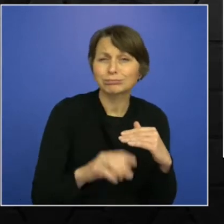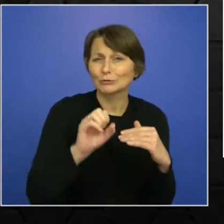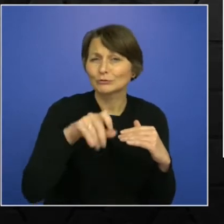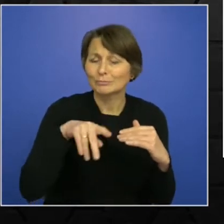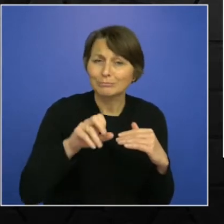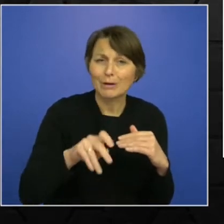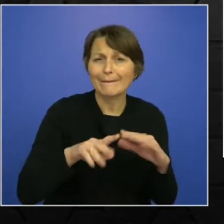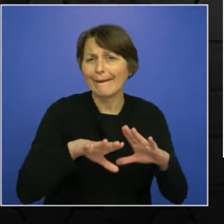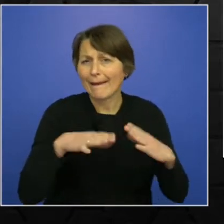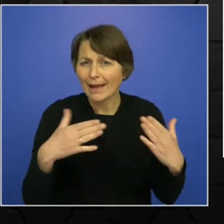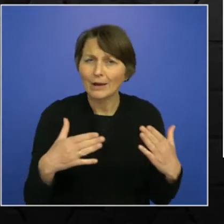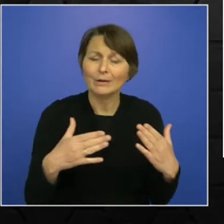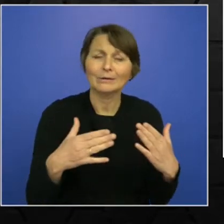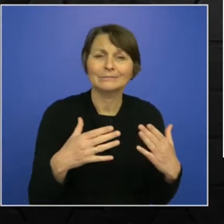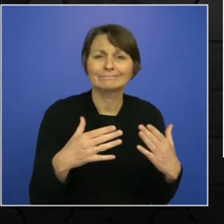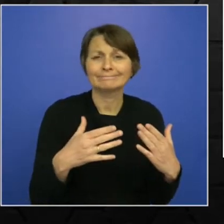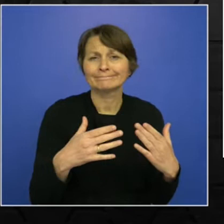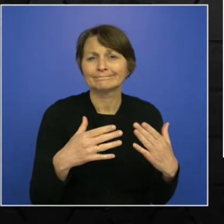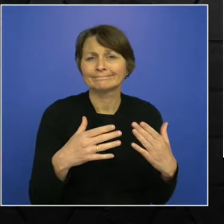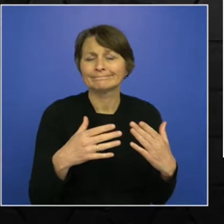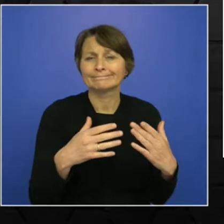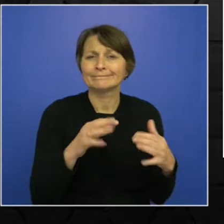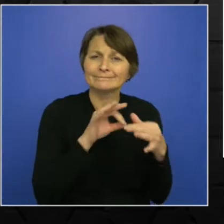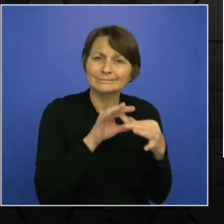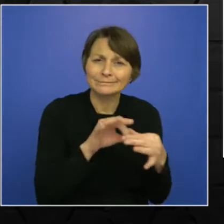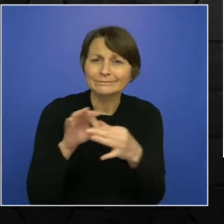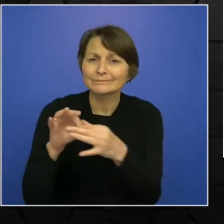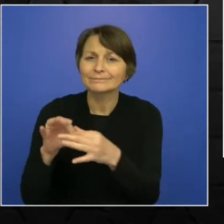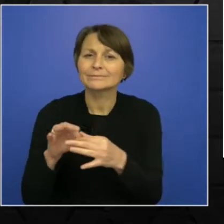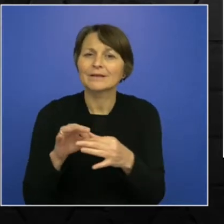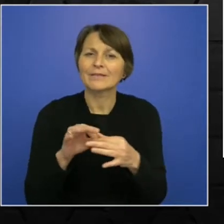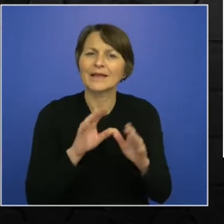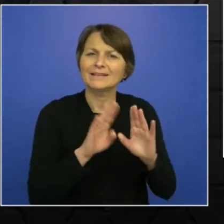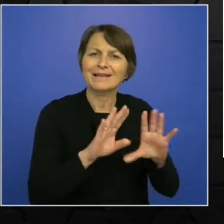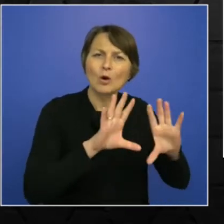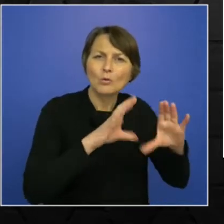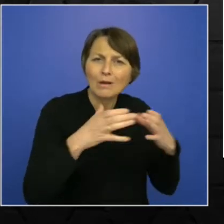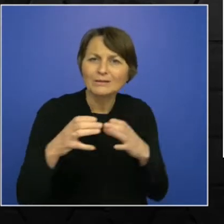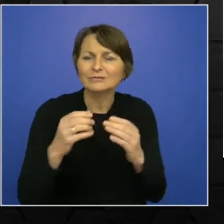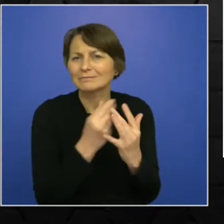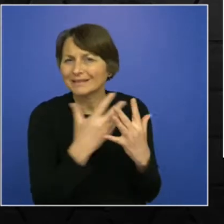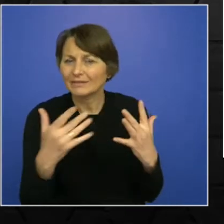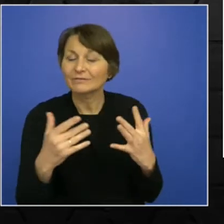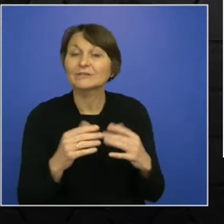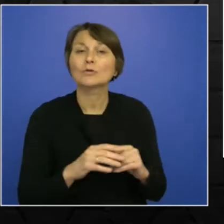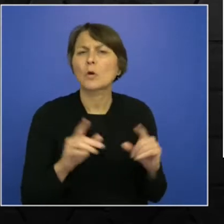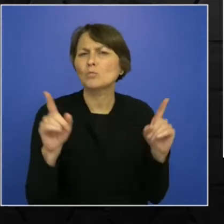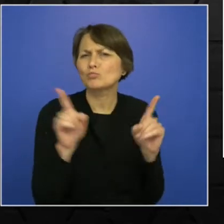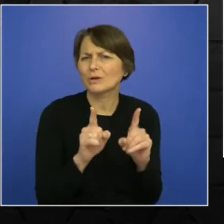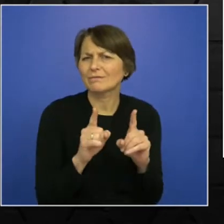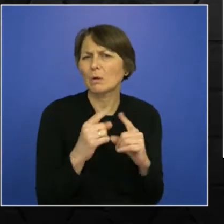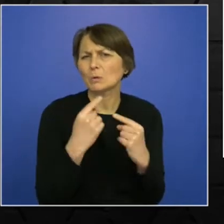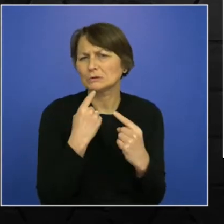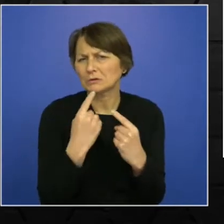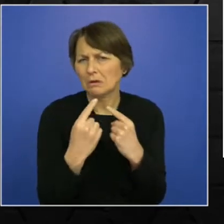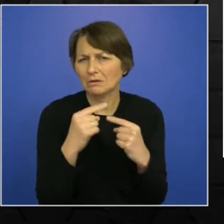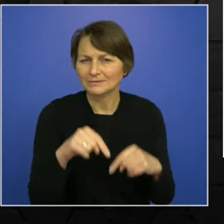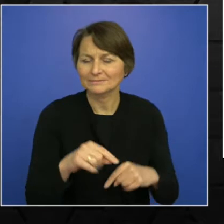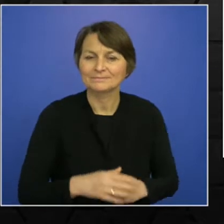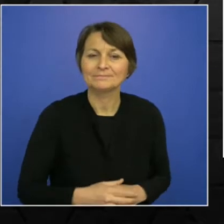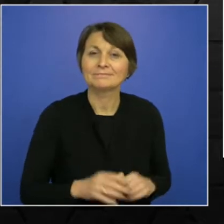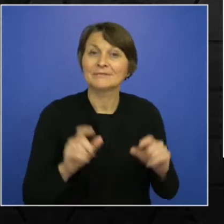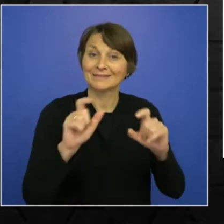contrast Spark and Hadoop and Spark Yarn and clustering and stuff. So very briefly, we can define Spark